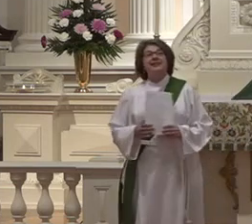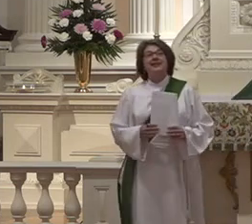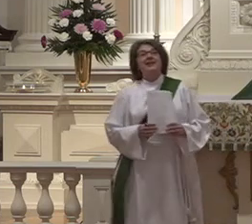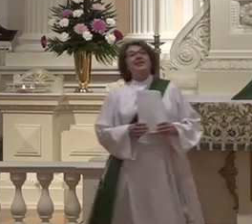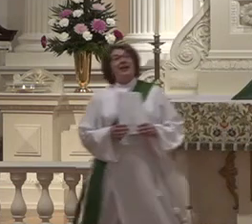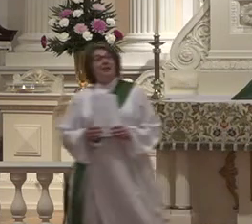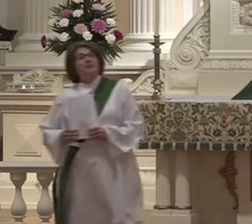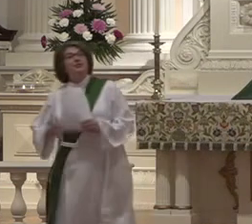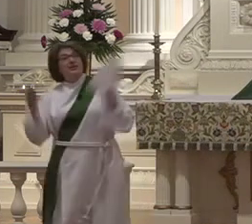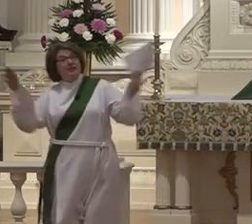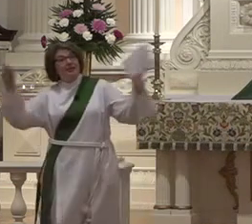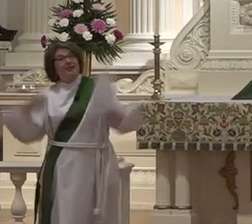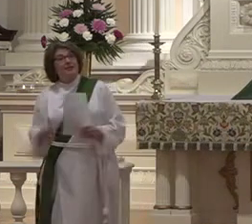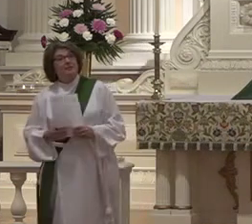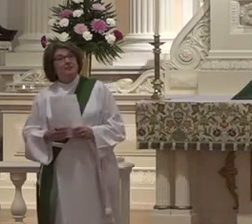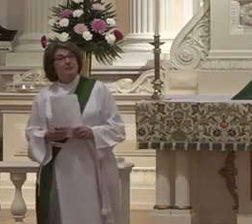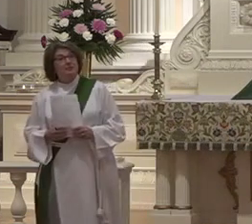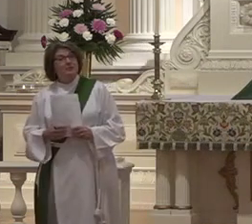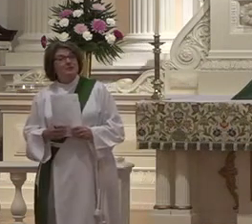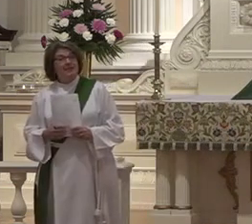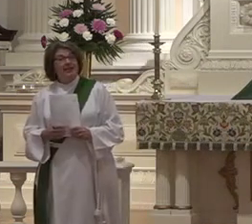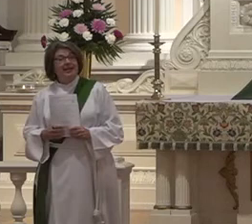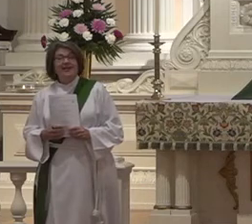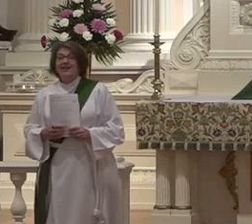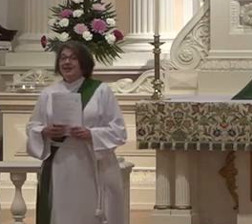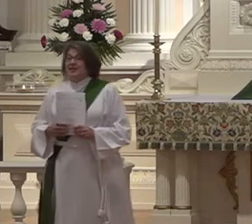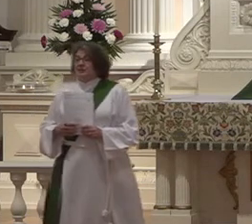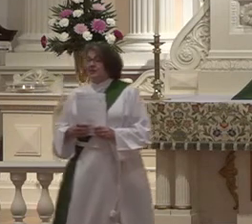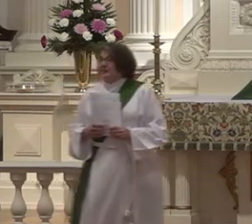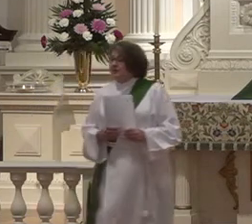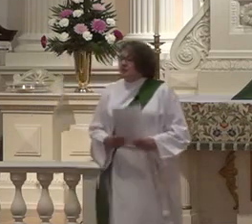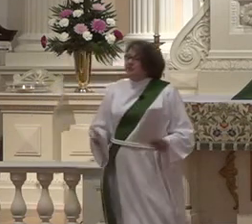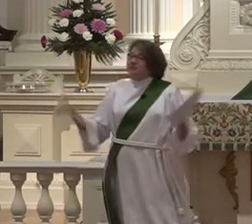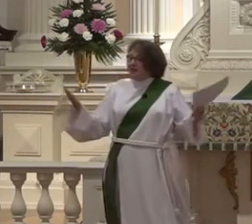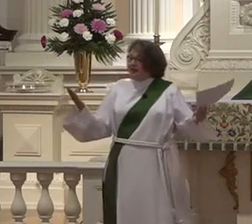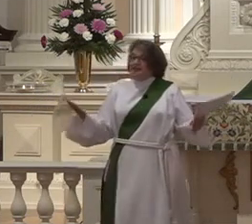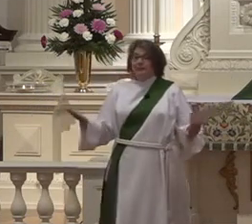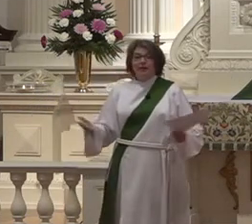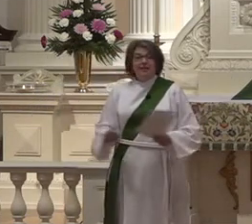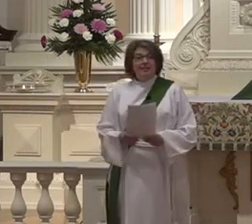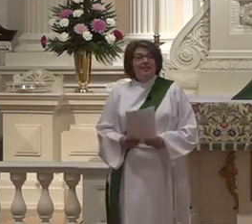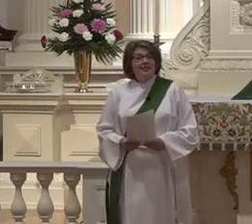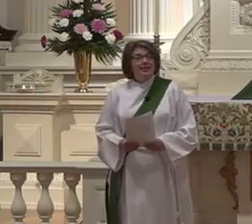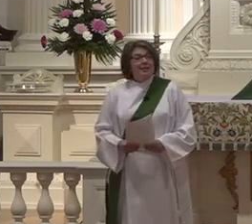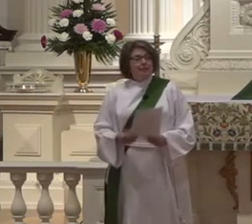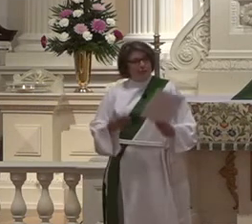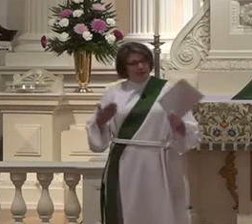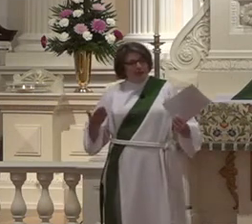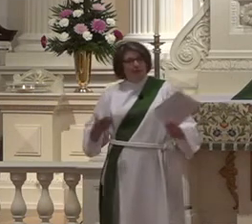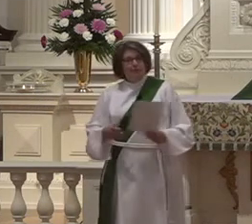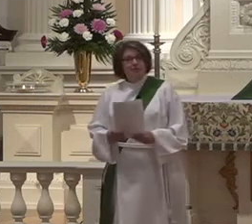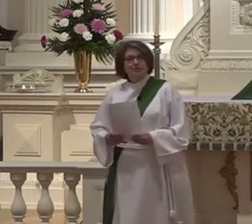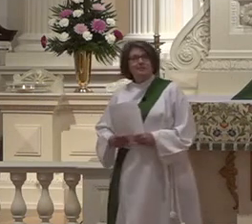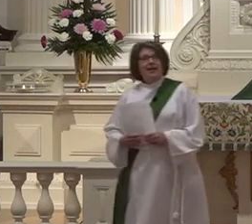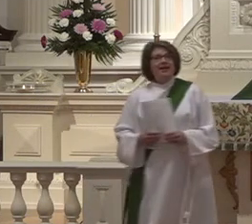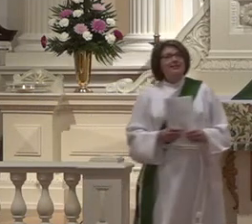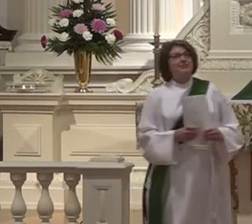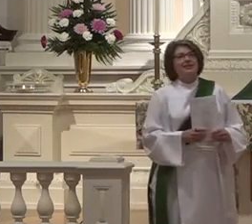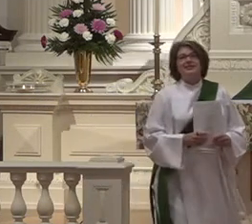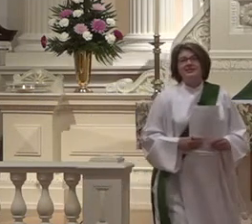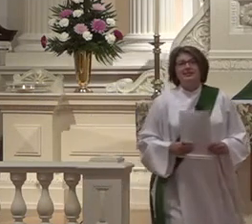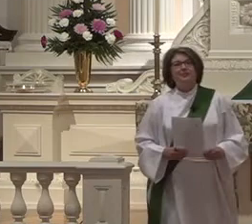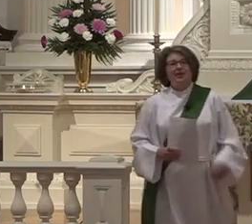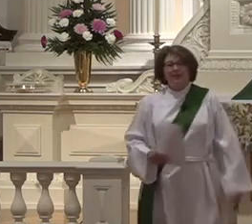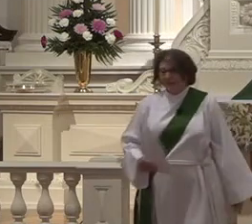Crucy. Thank you for sharing your gifts in worship today. So I invite you to take a deep breath and prepare for worship as